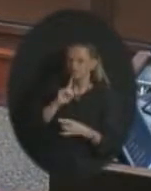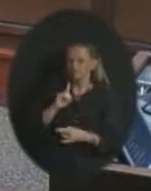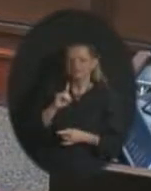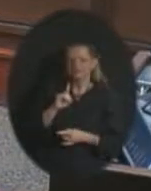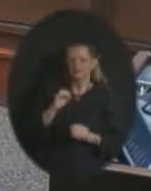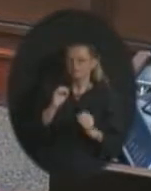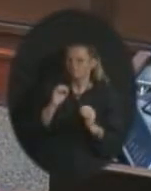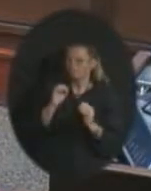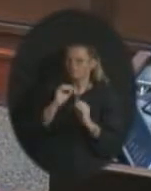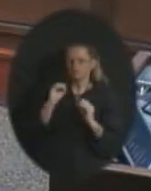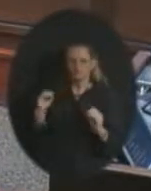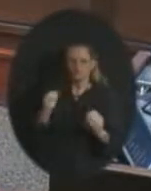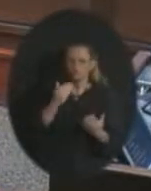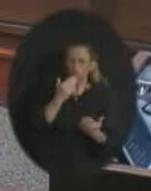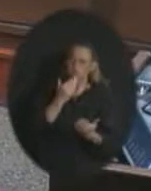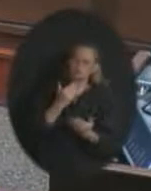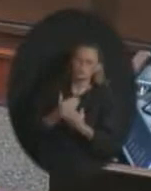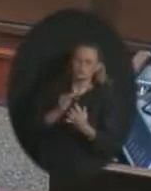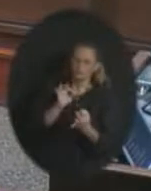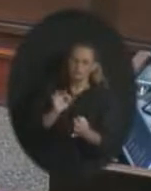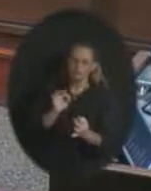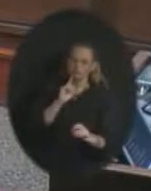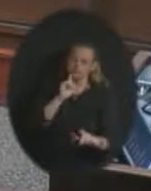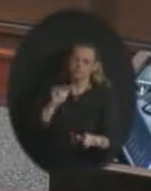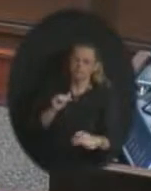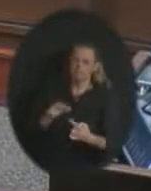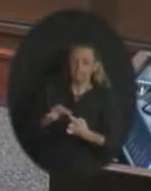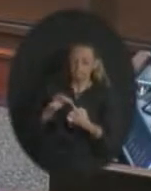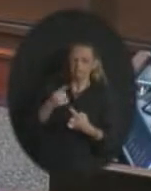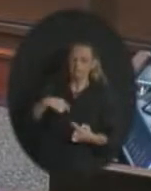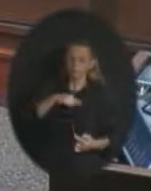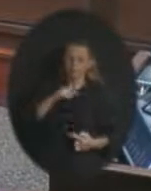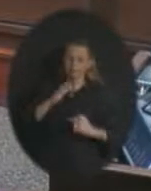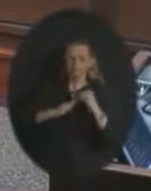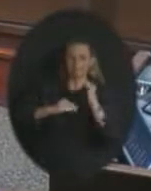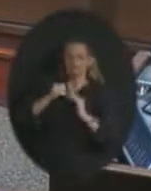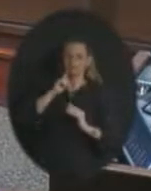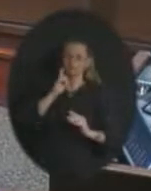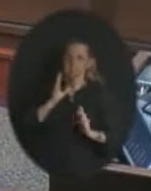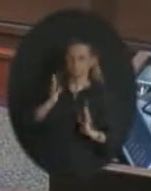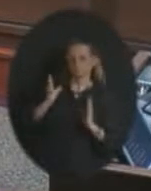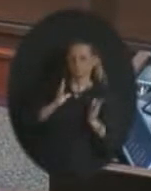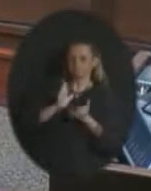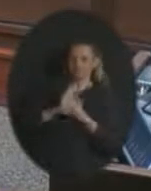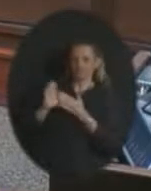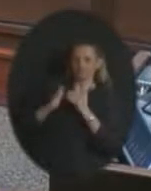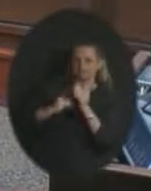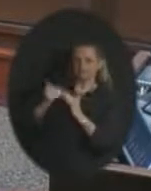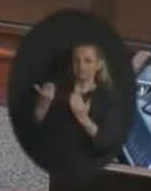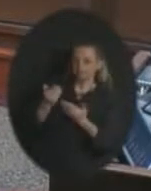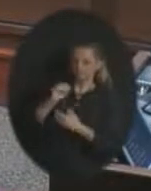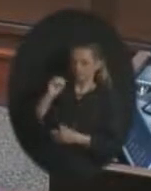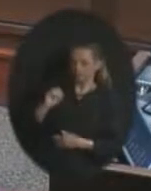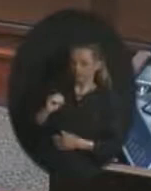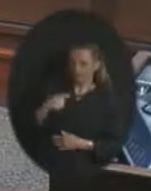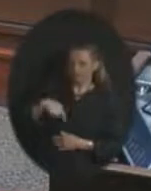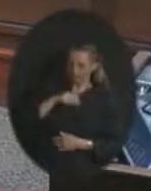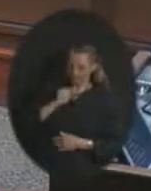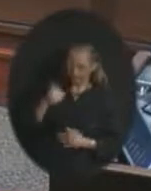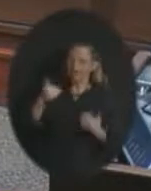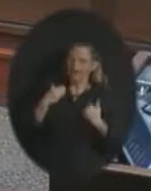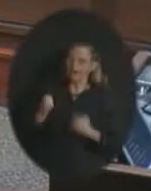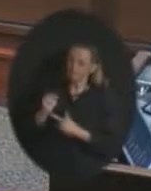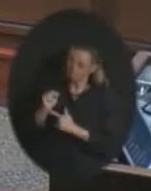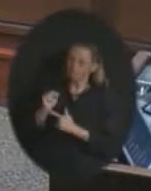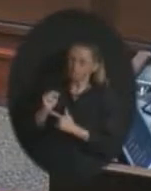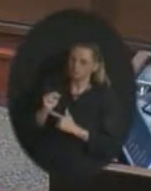solution other than us building a really, really nice facility somewhere in Olathe where we could have our own graduation, build a camp arena